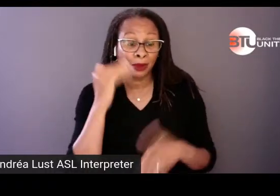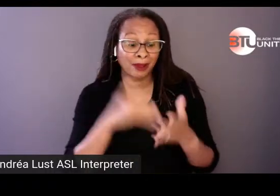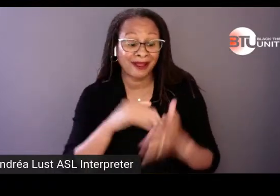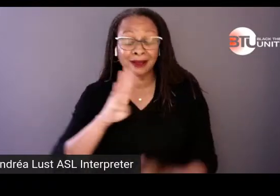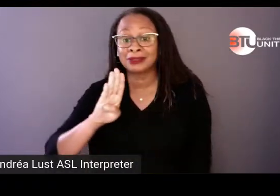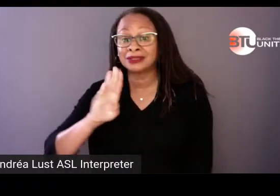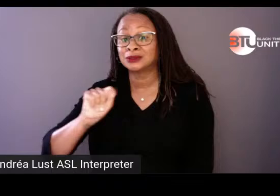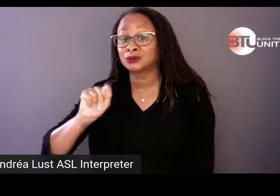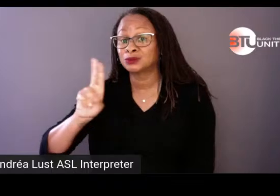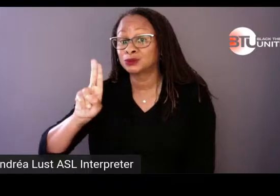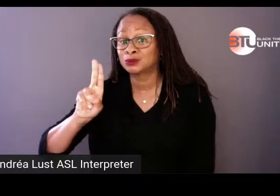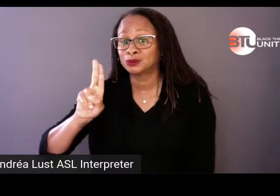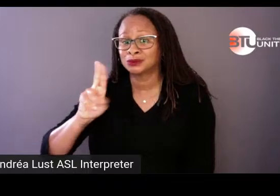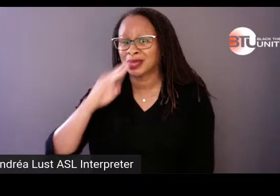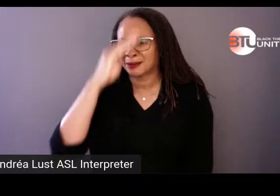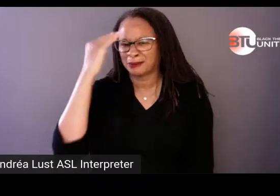BTU,